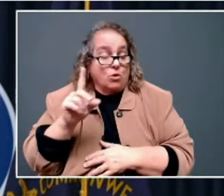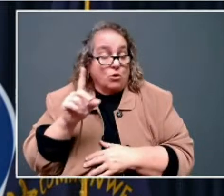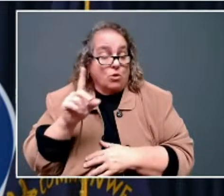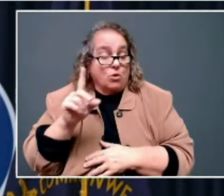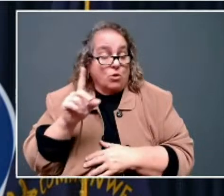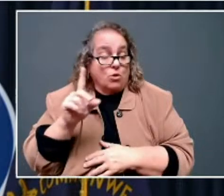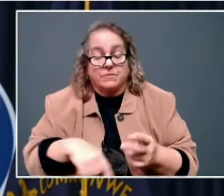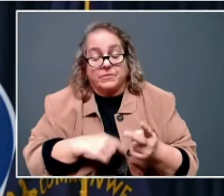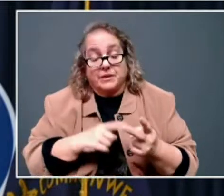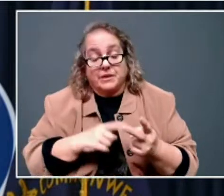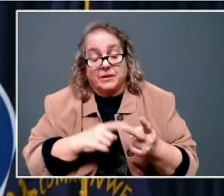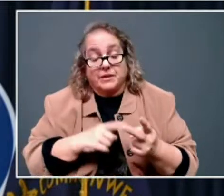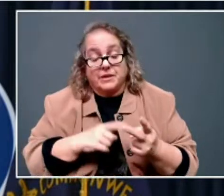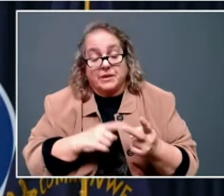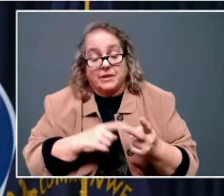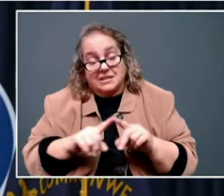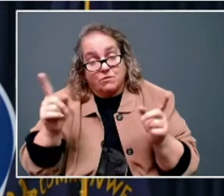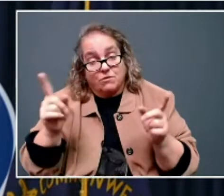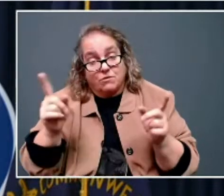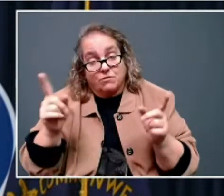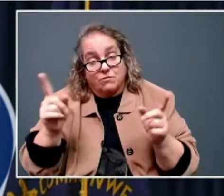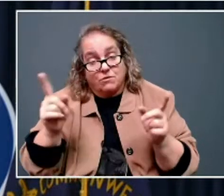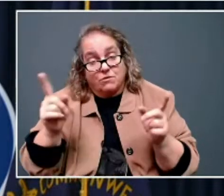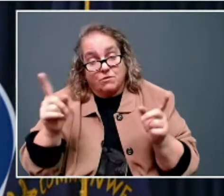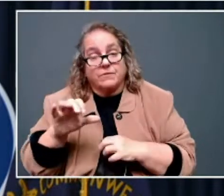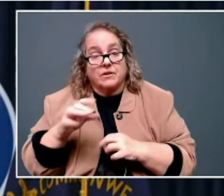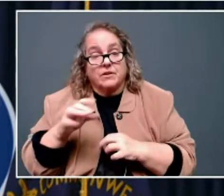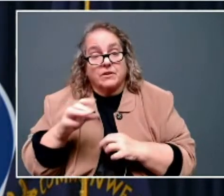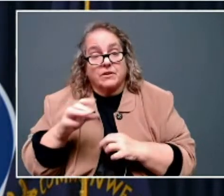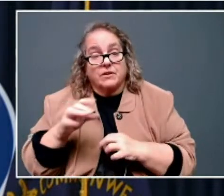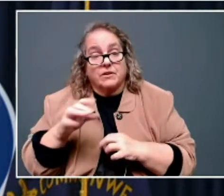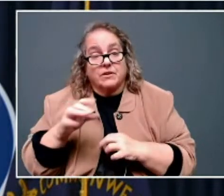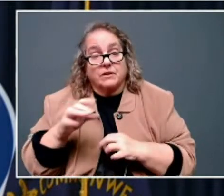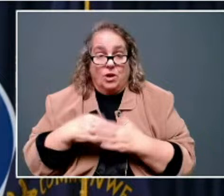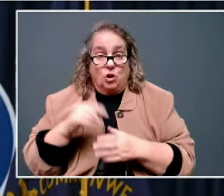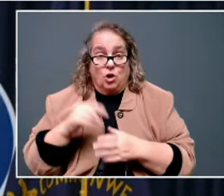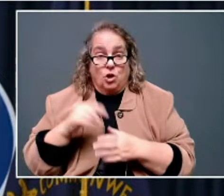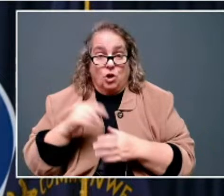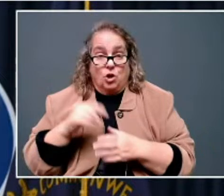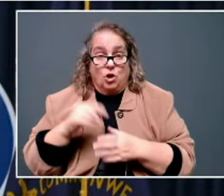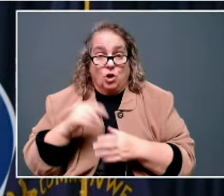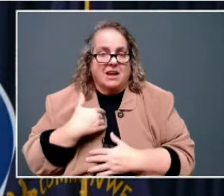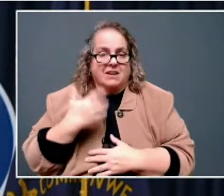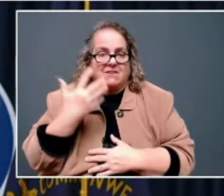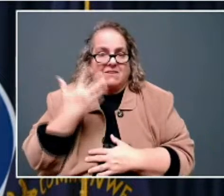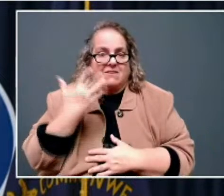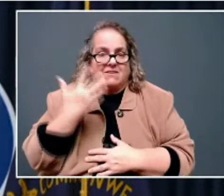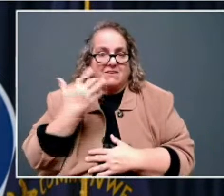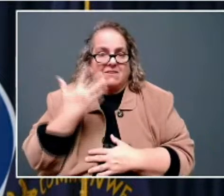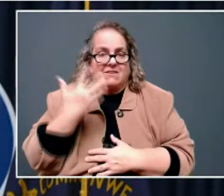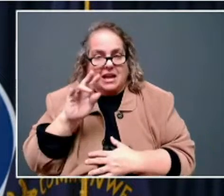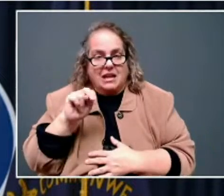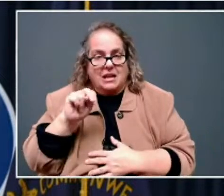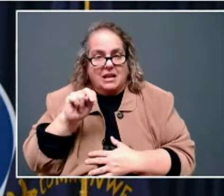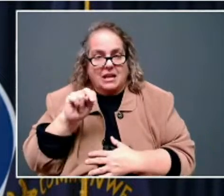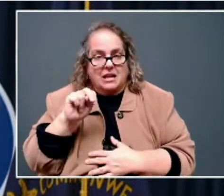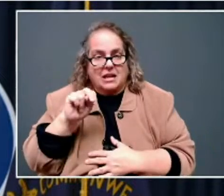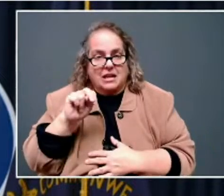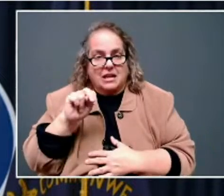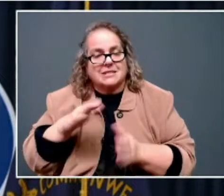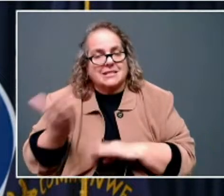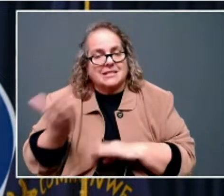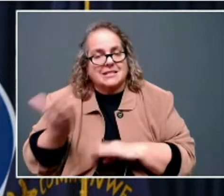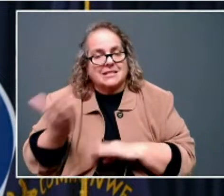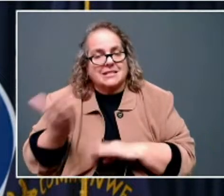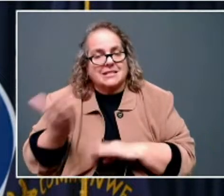on a different topic, the jail here in Louisville has now had 5 inmates die while in custody of LMDC in the last